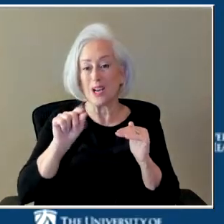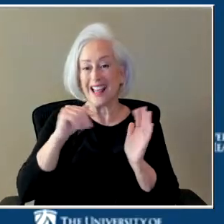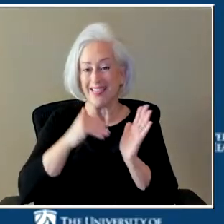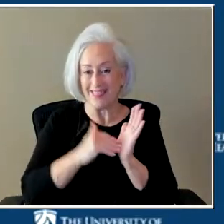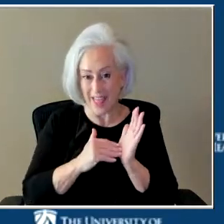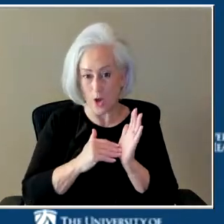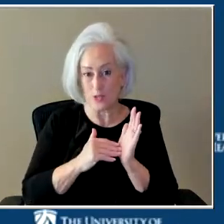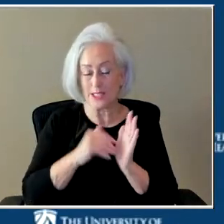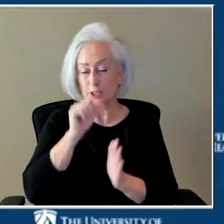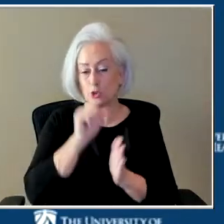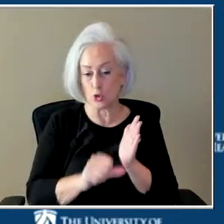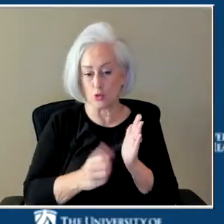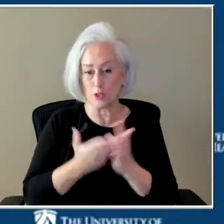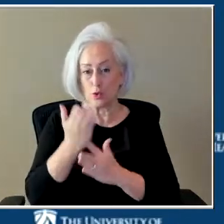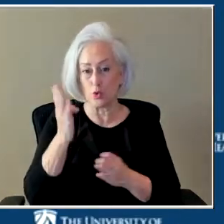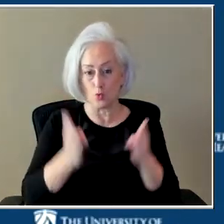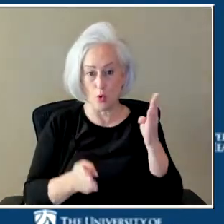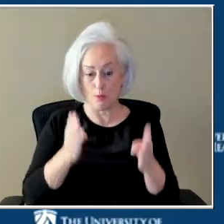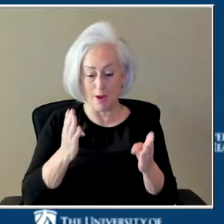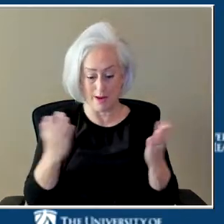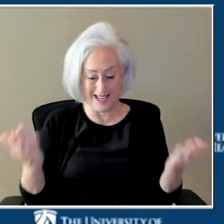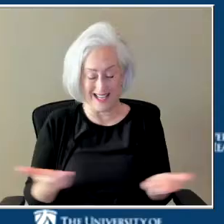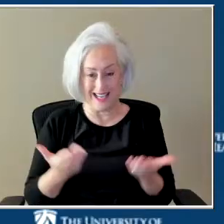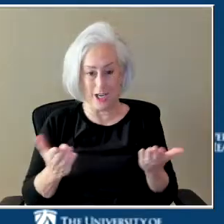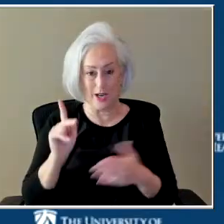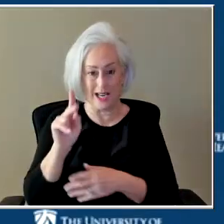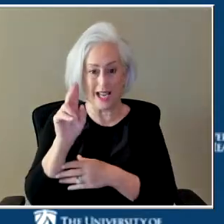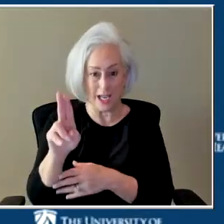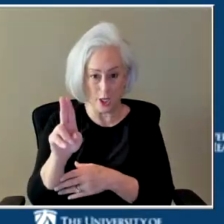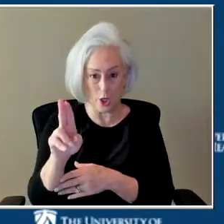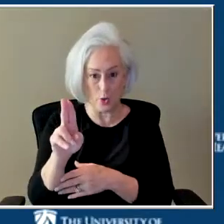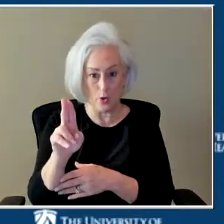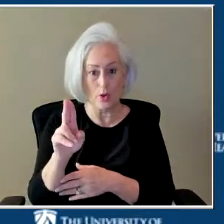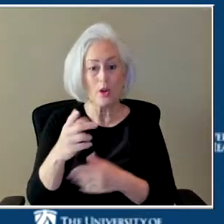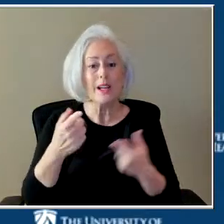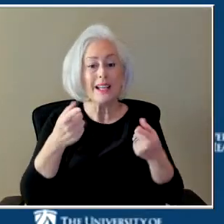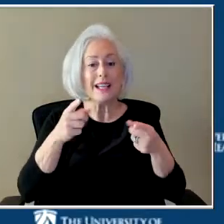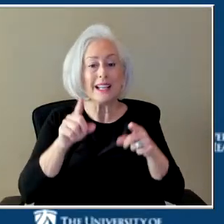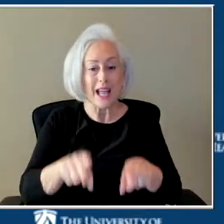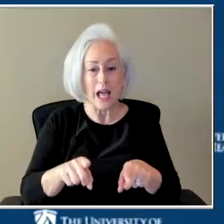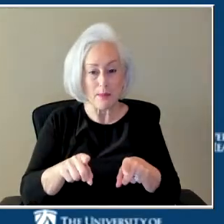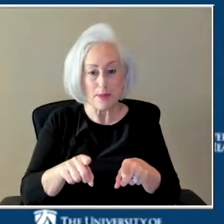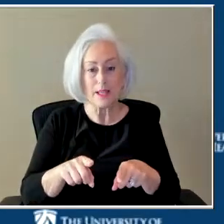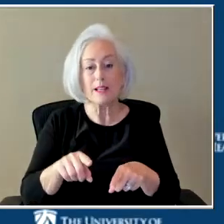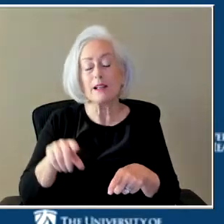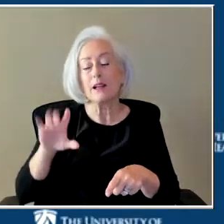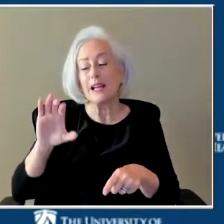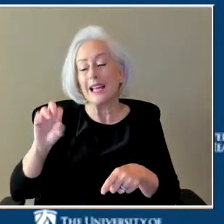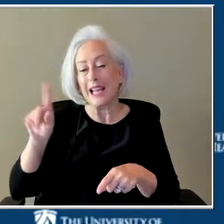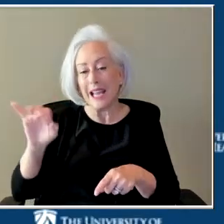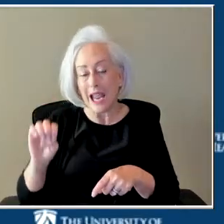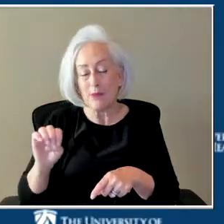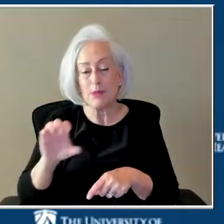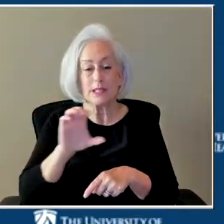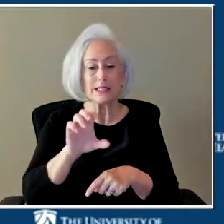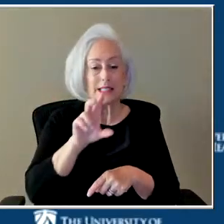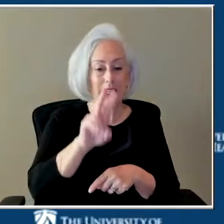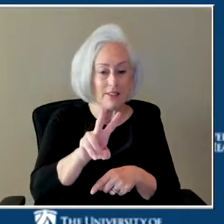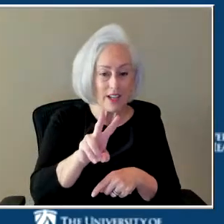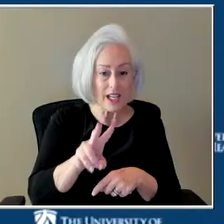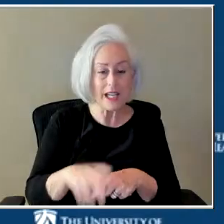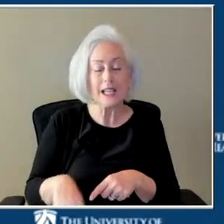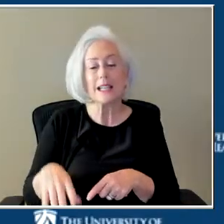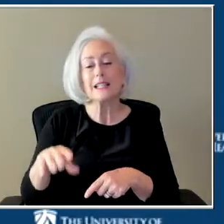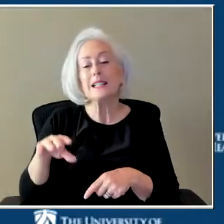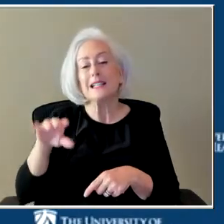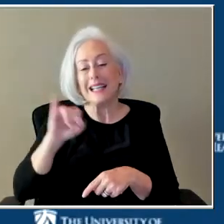And we do robotic procedures in all of our ORs, so the Bell OR, Cambridge OR, CVOR, and our satellite surgery center